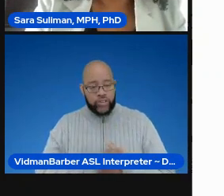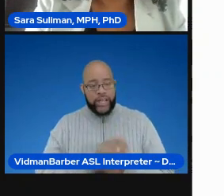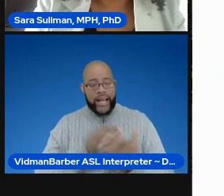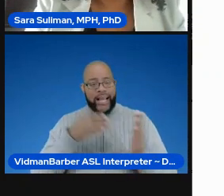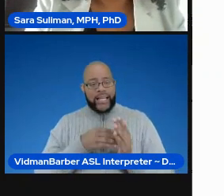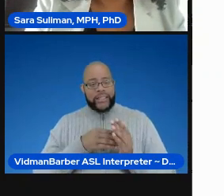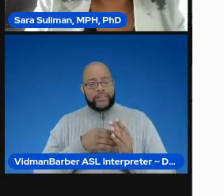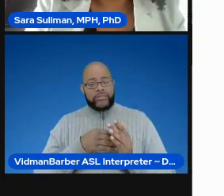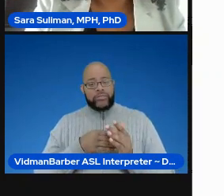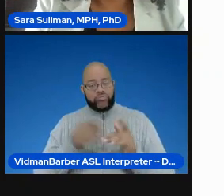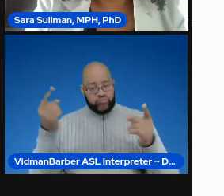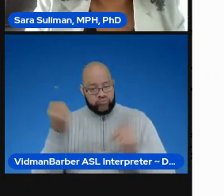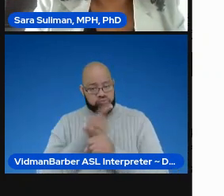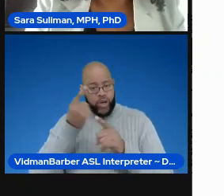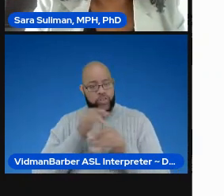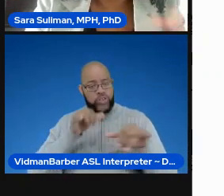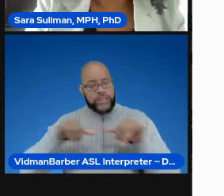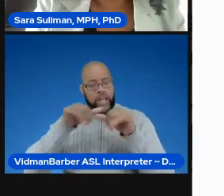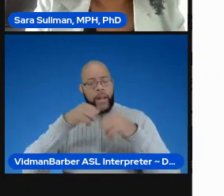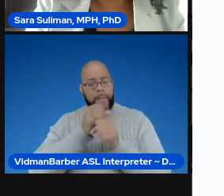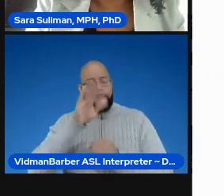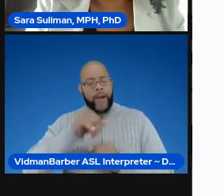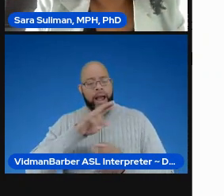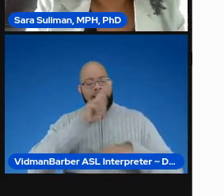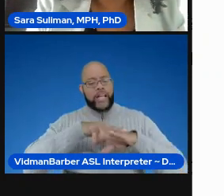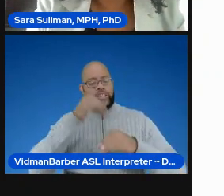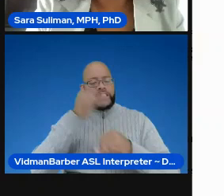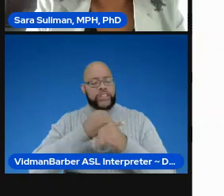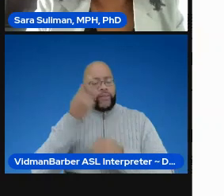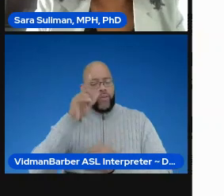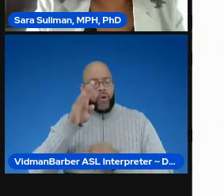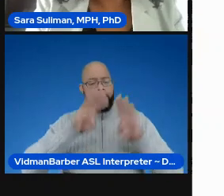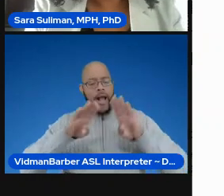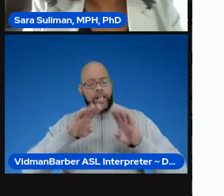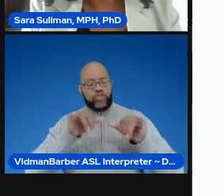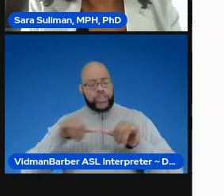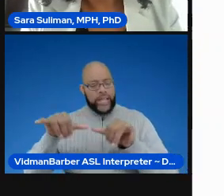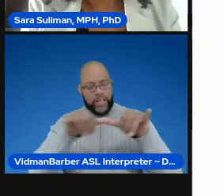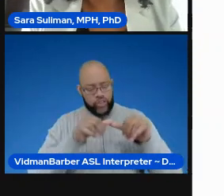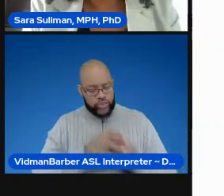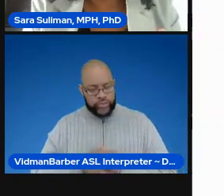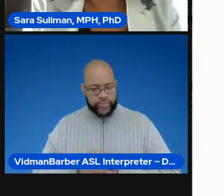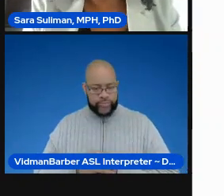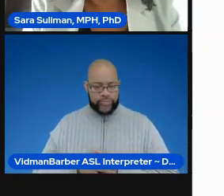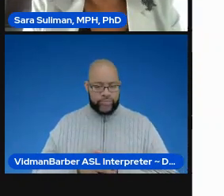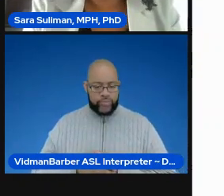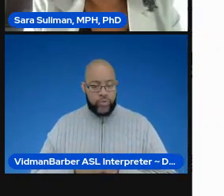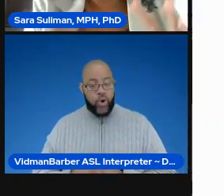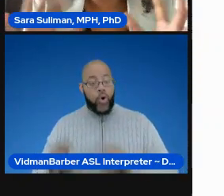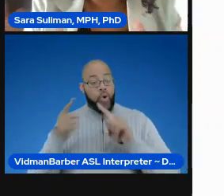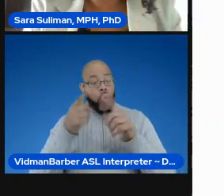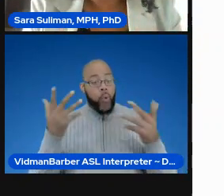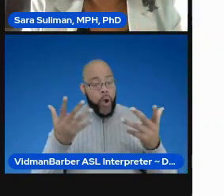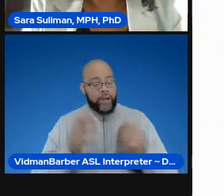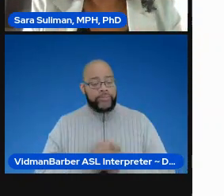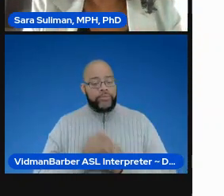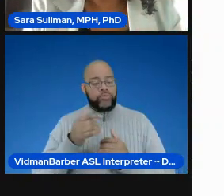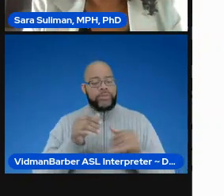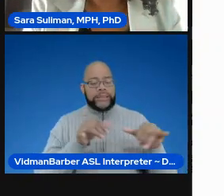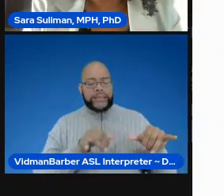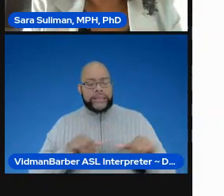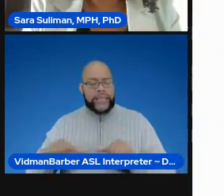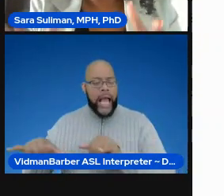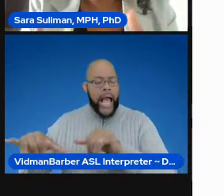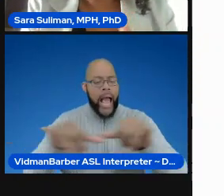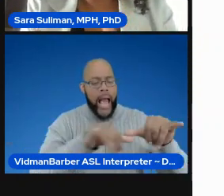unified standard, which was made by the National Institute for Biological Standards. And the goal of this is to harmonize how